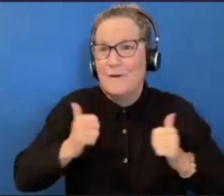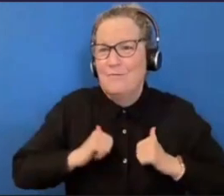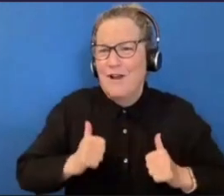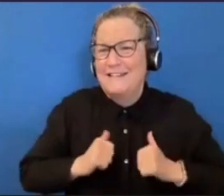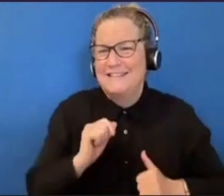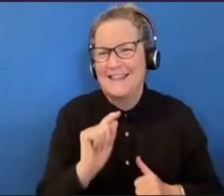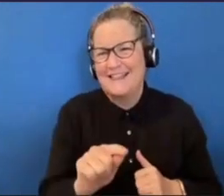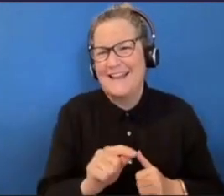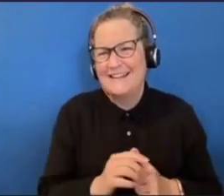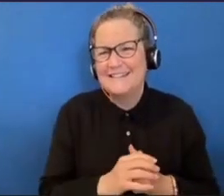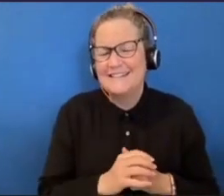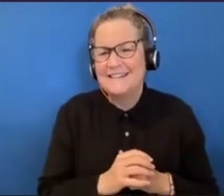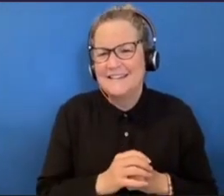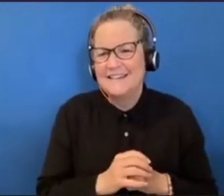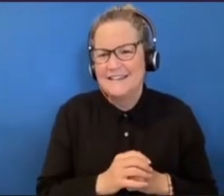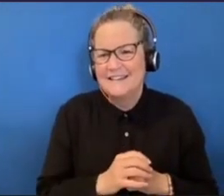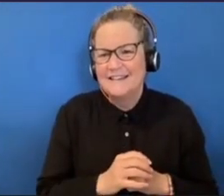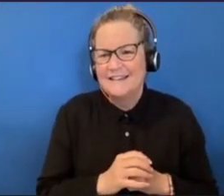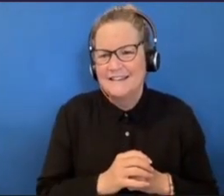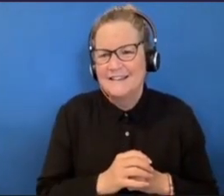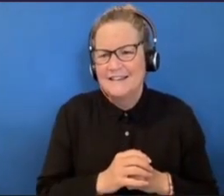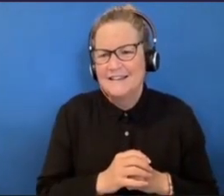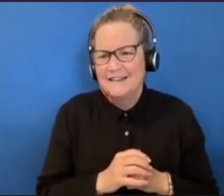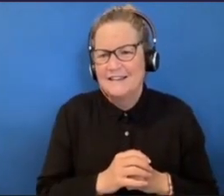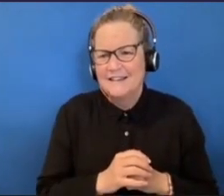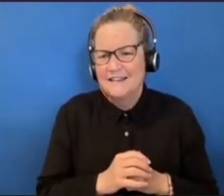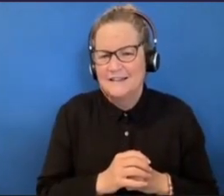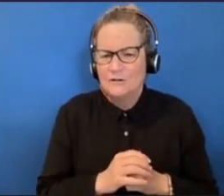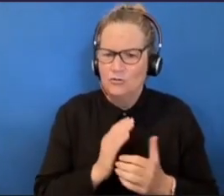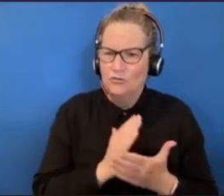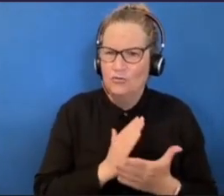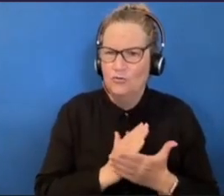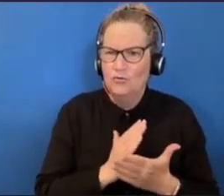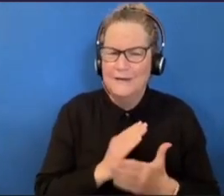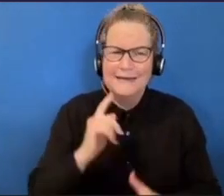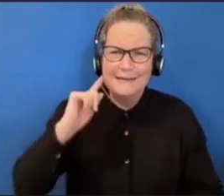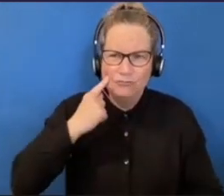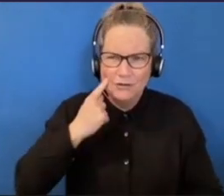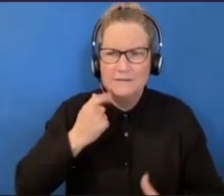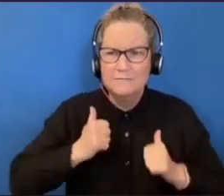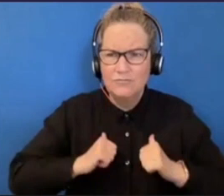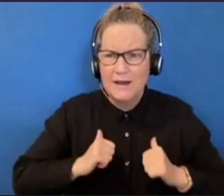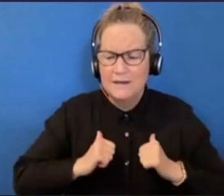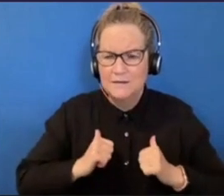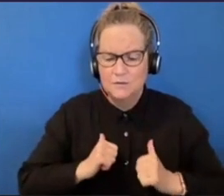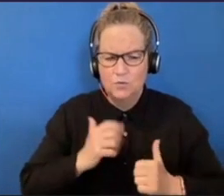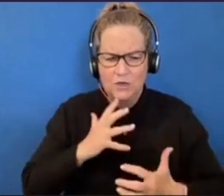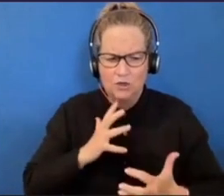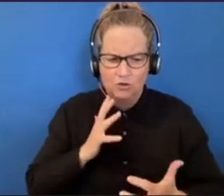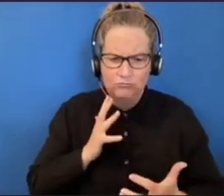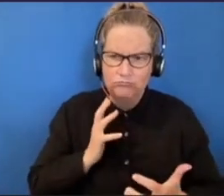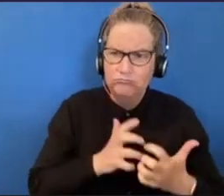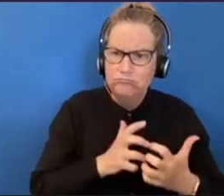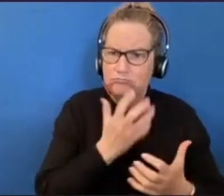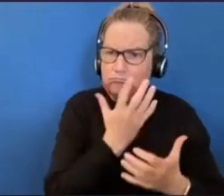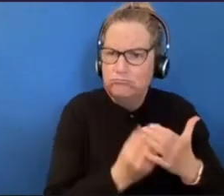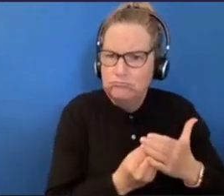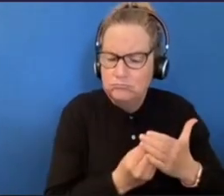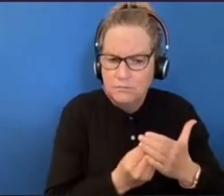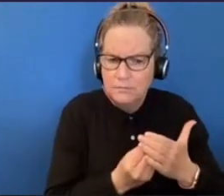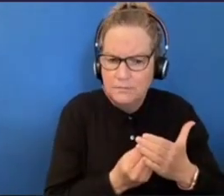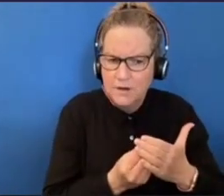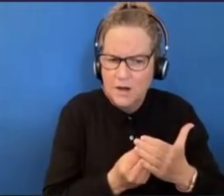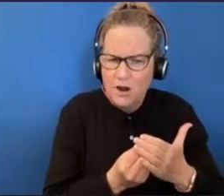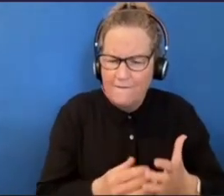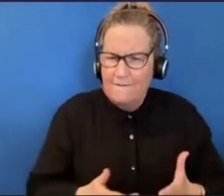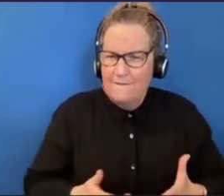And it is an act of daily practice that one needs to engage in order to hang on to that sense